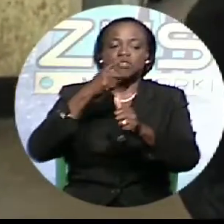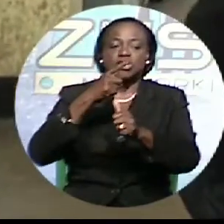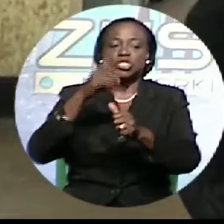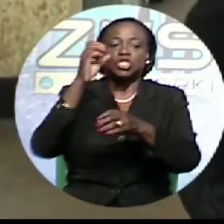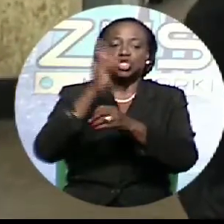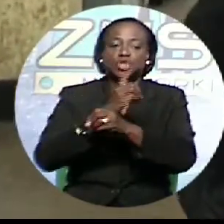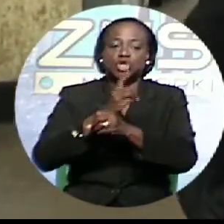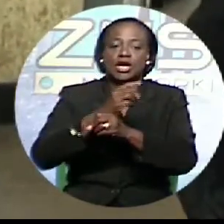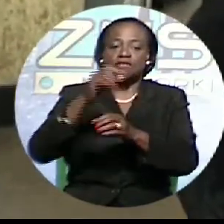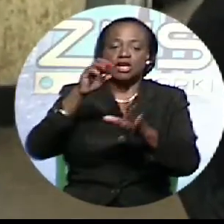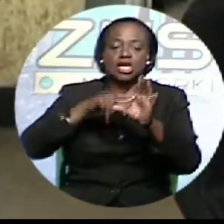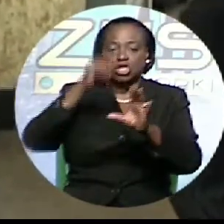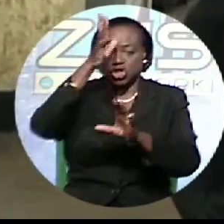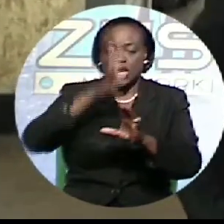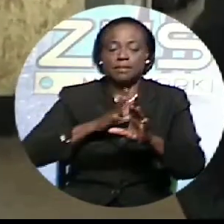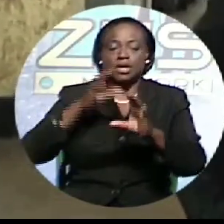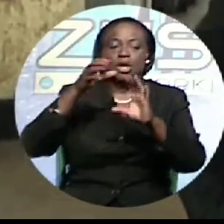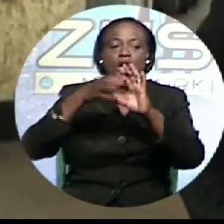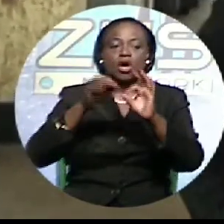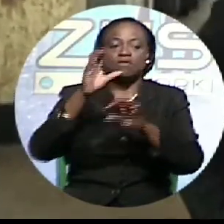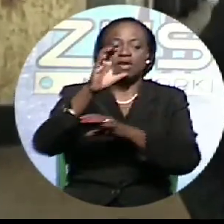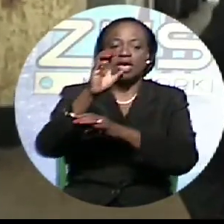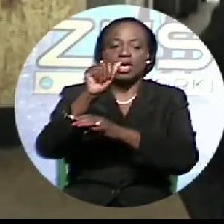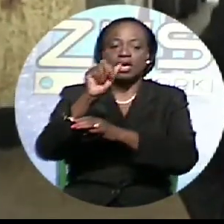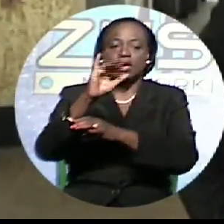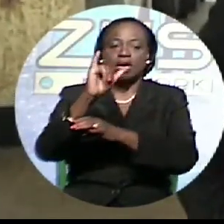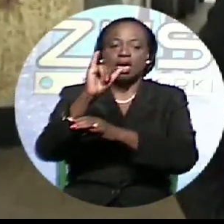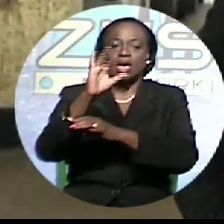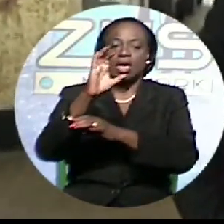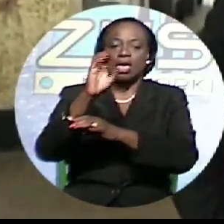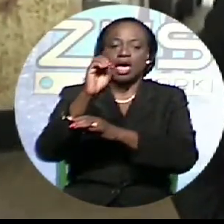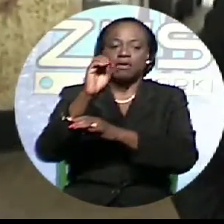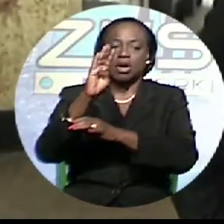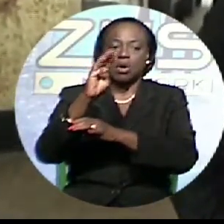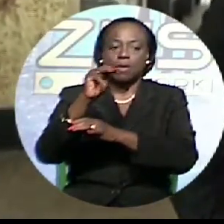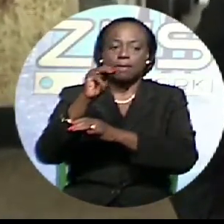CARICOM. Traveling with the Prime Minister, Clint Watson, ZNS Network News.